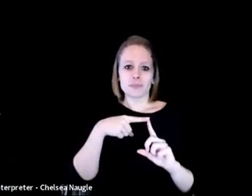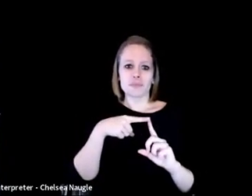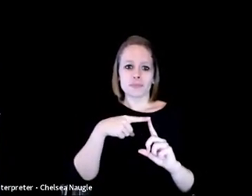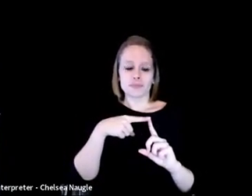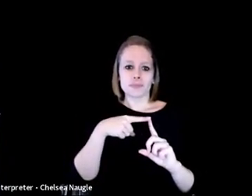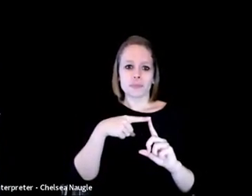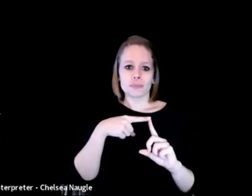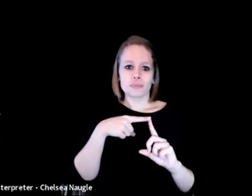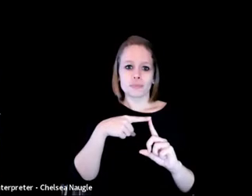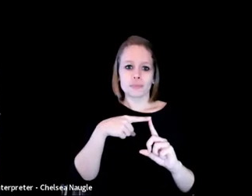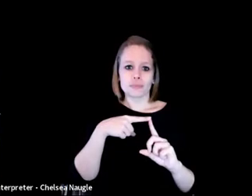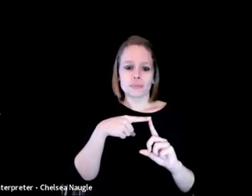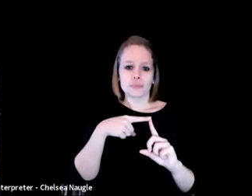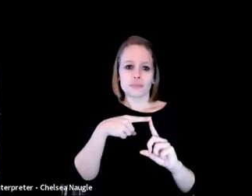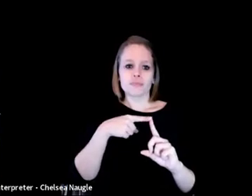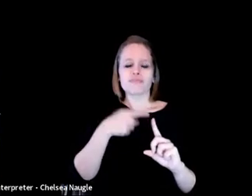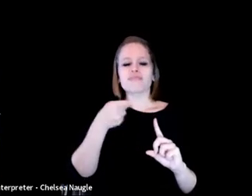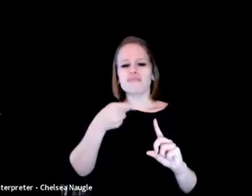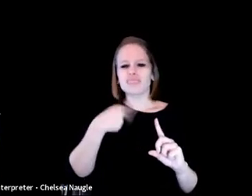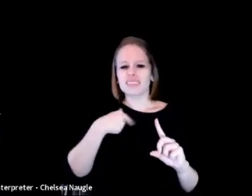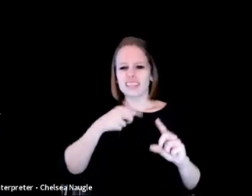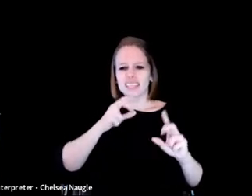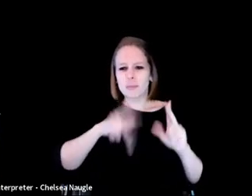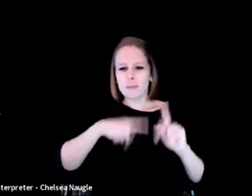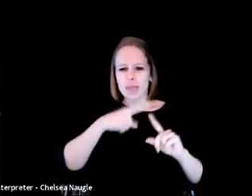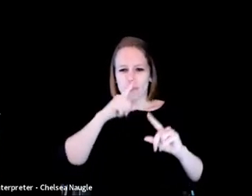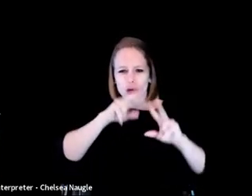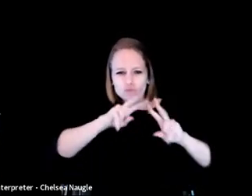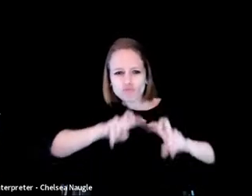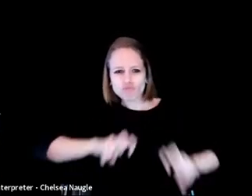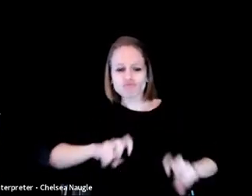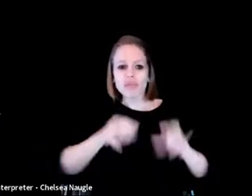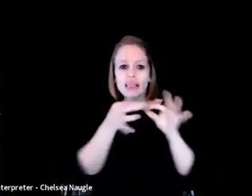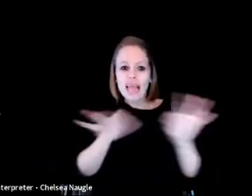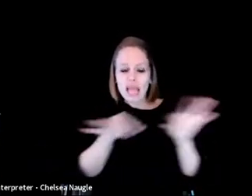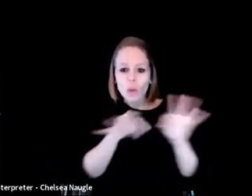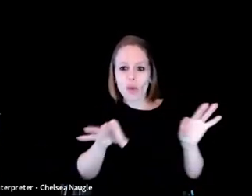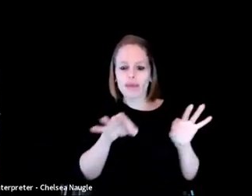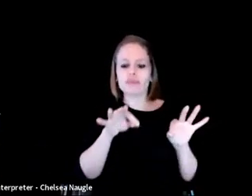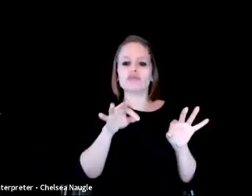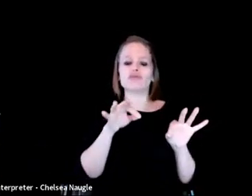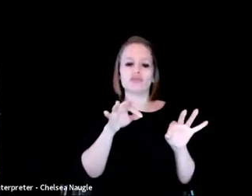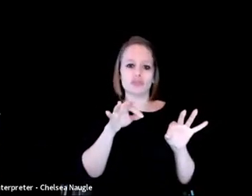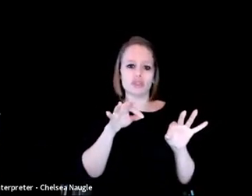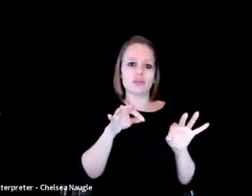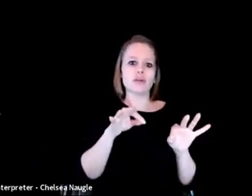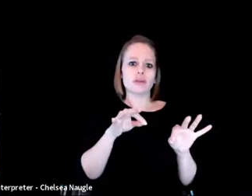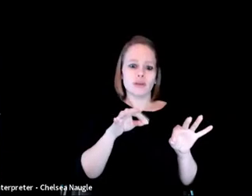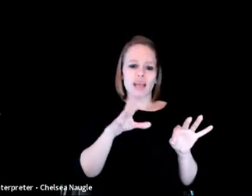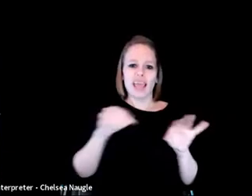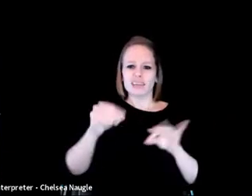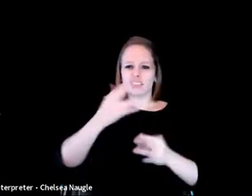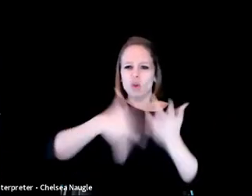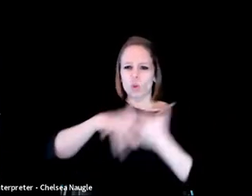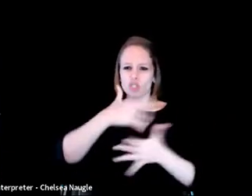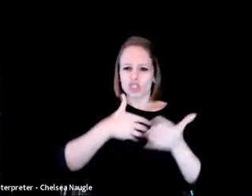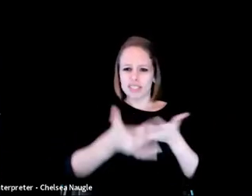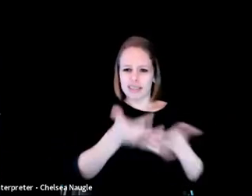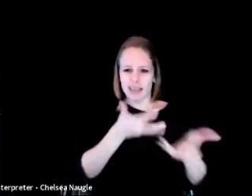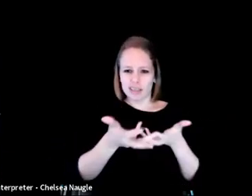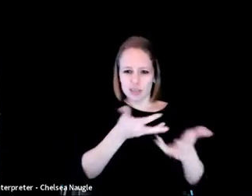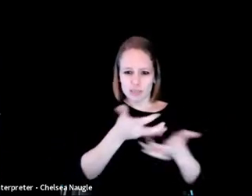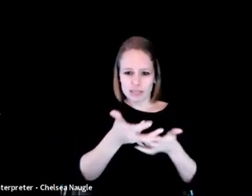that he looked at these areas of language and social engagement. So that's something that's important with autism. That's different than typically